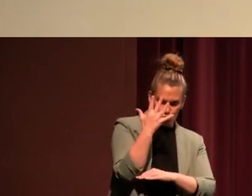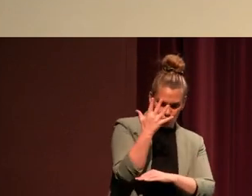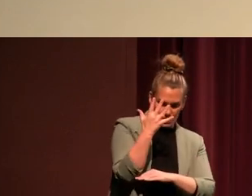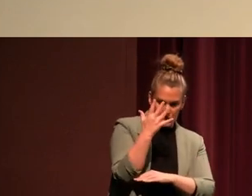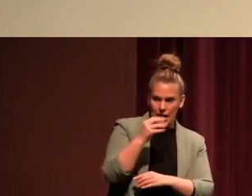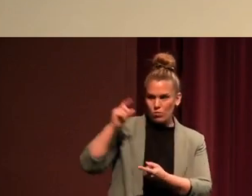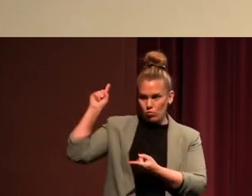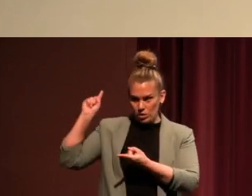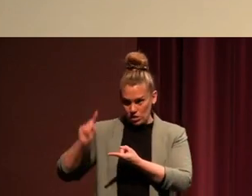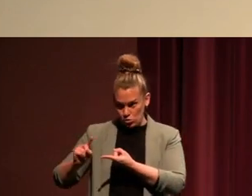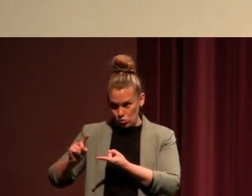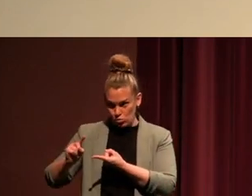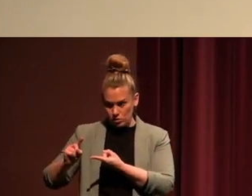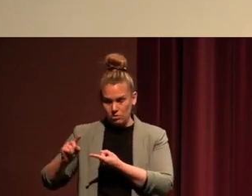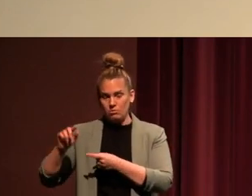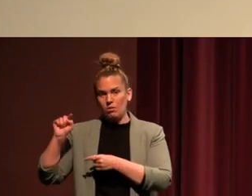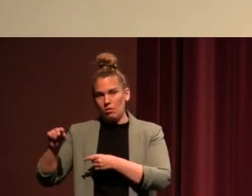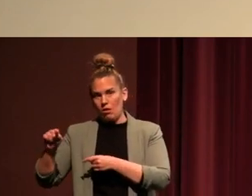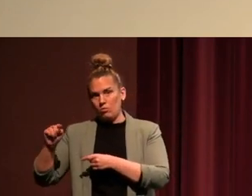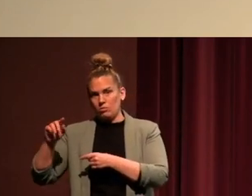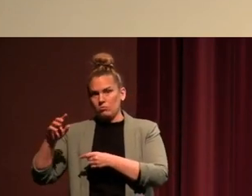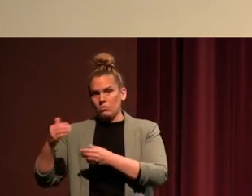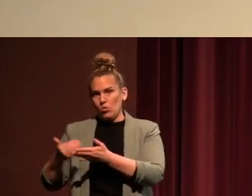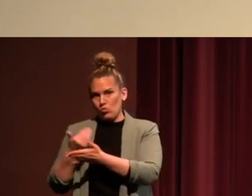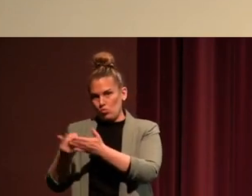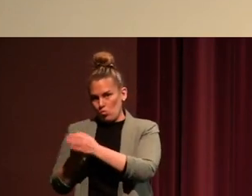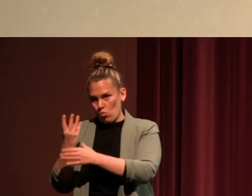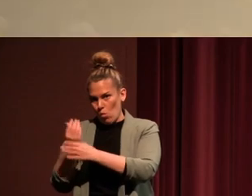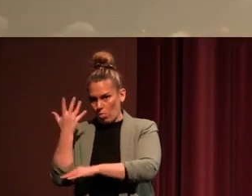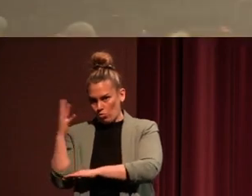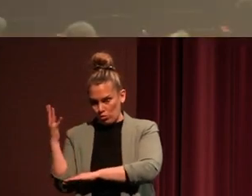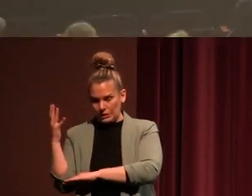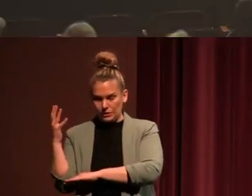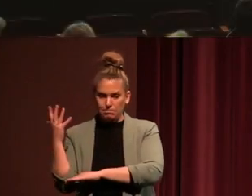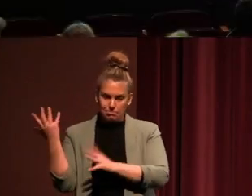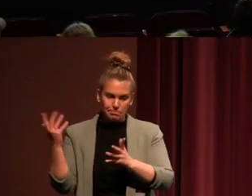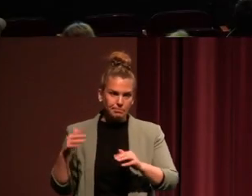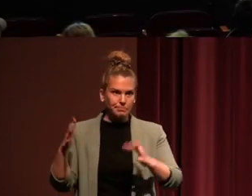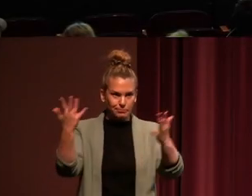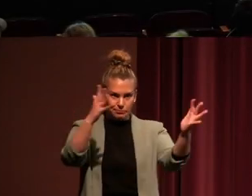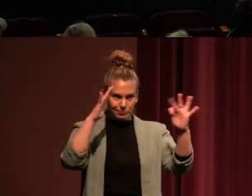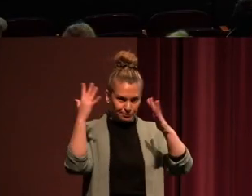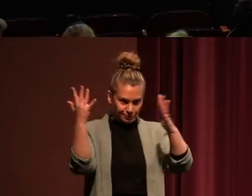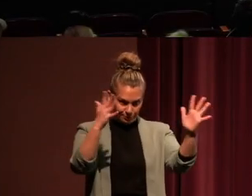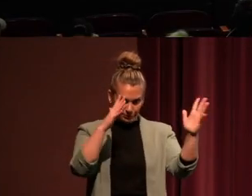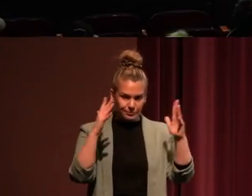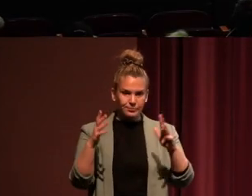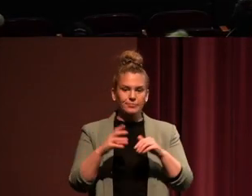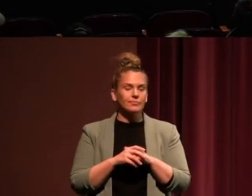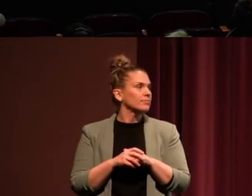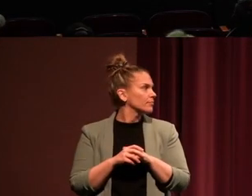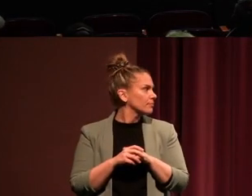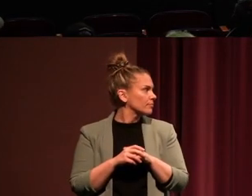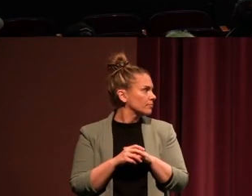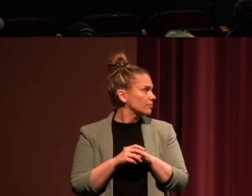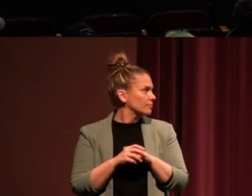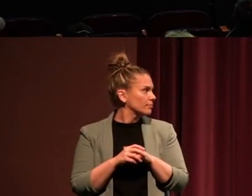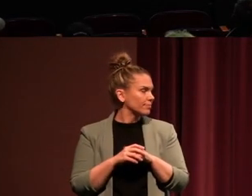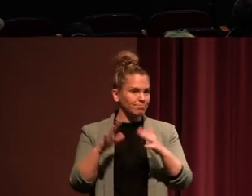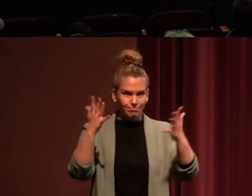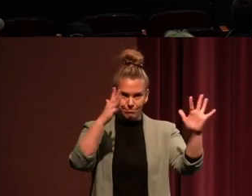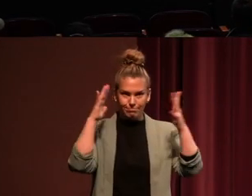to ponderosa pine and western larch. I think it's a good way to end. I appreciate it. Thanks so much for having me.